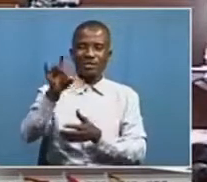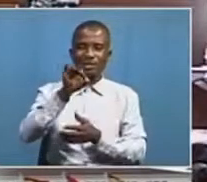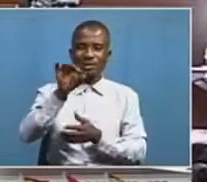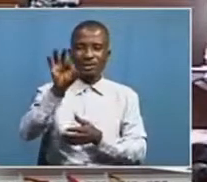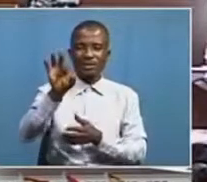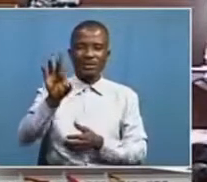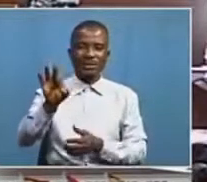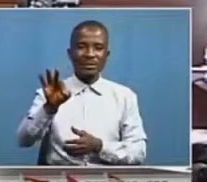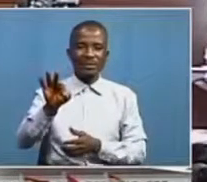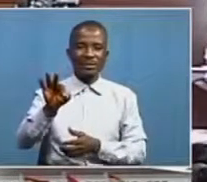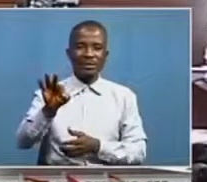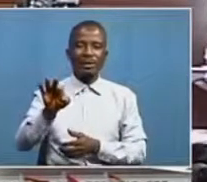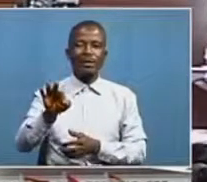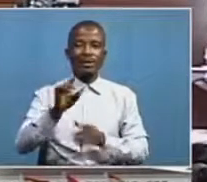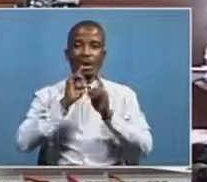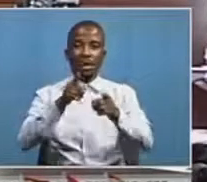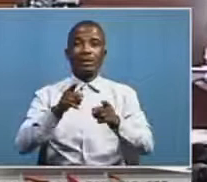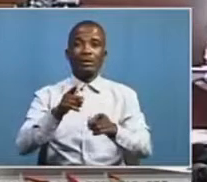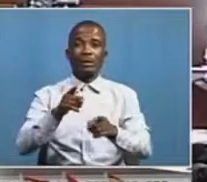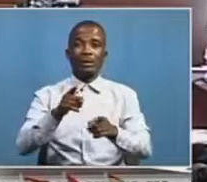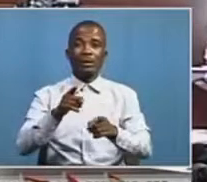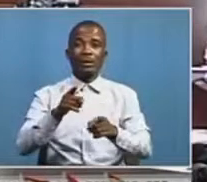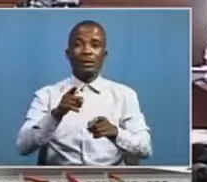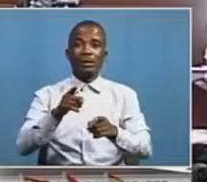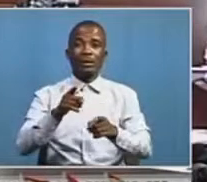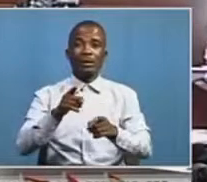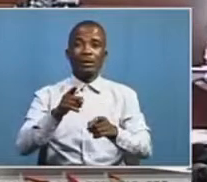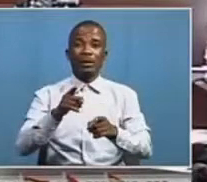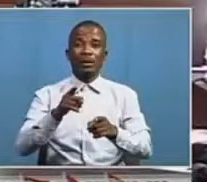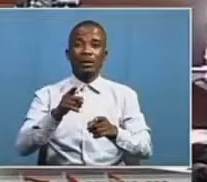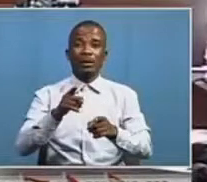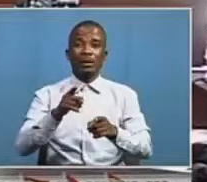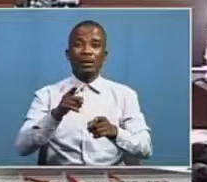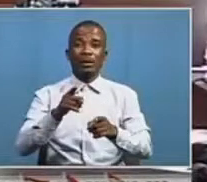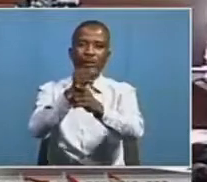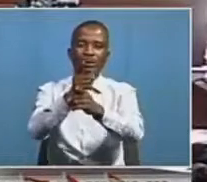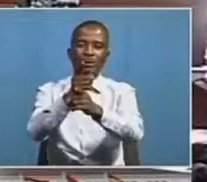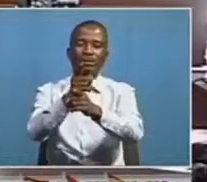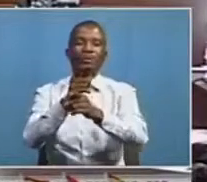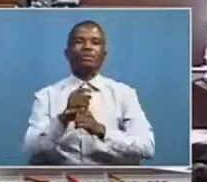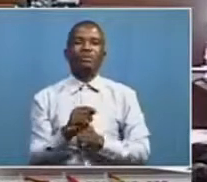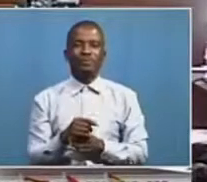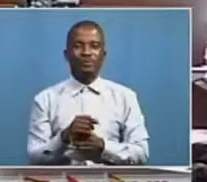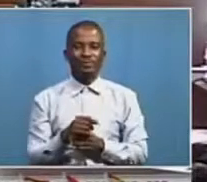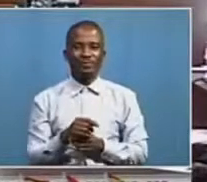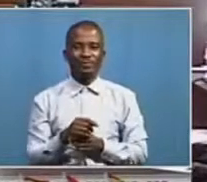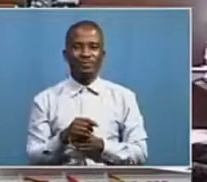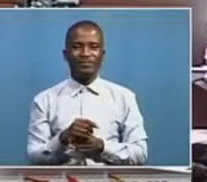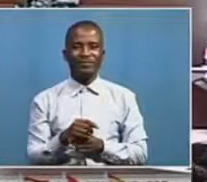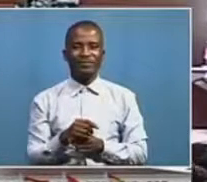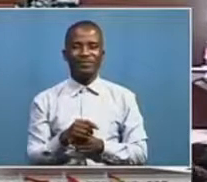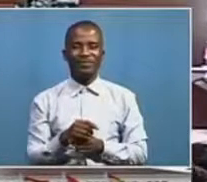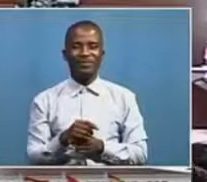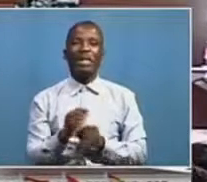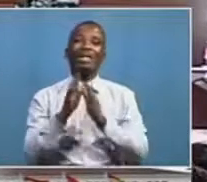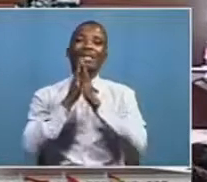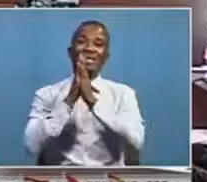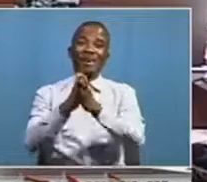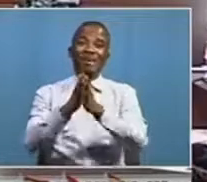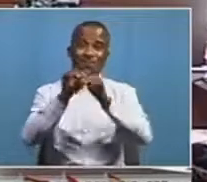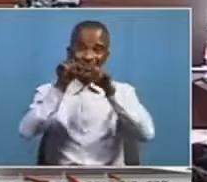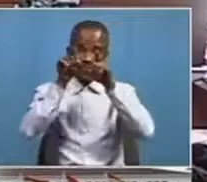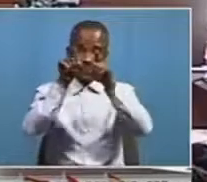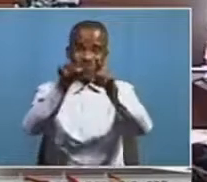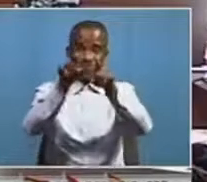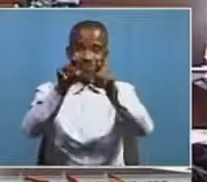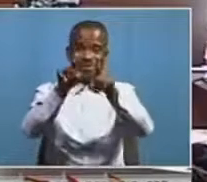6,214,899. Answer. That is so, my lords. Question. And I am also putting it to you